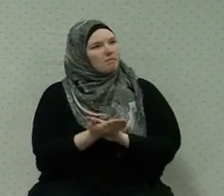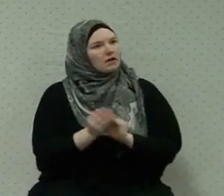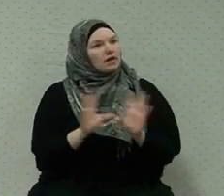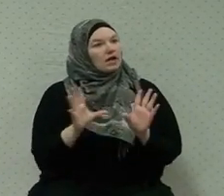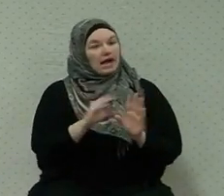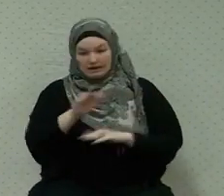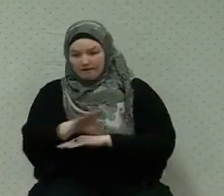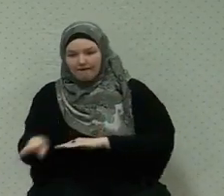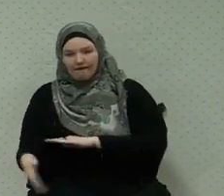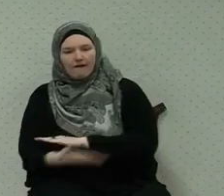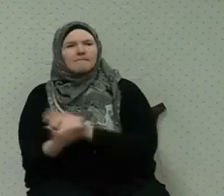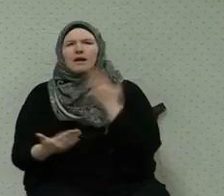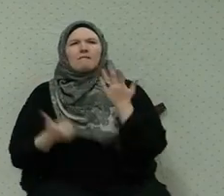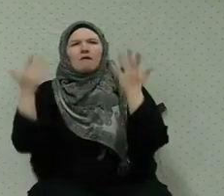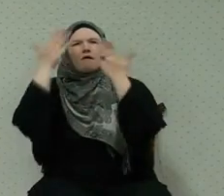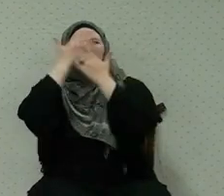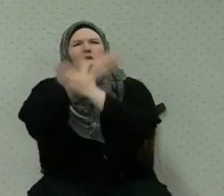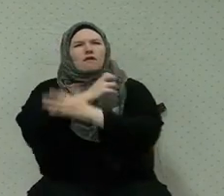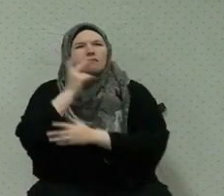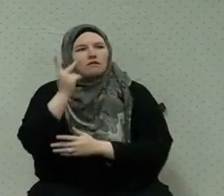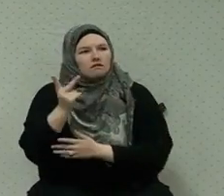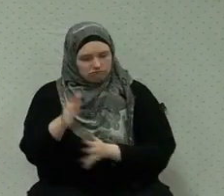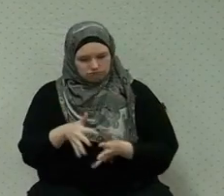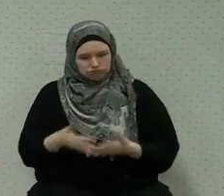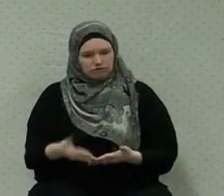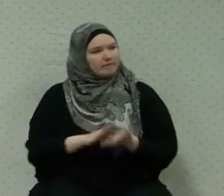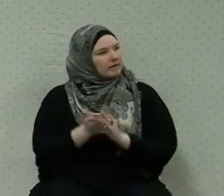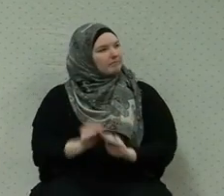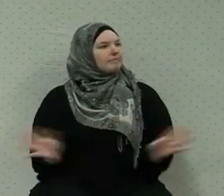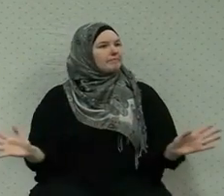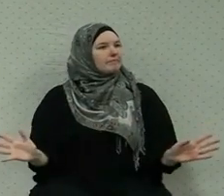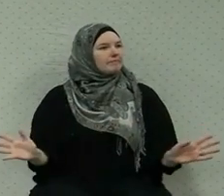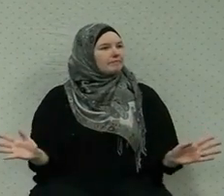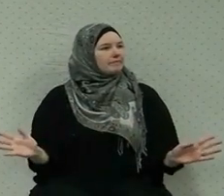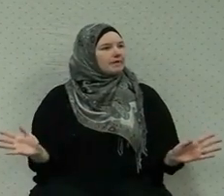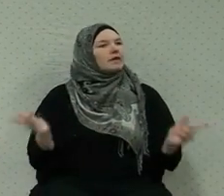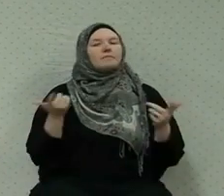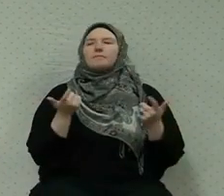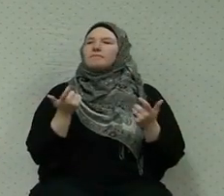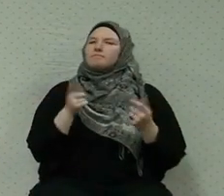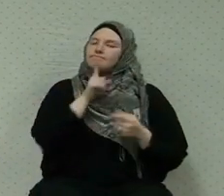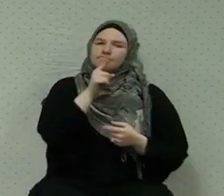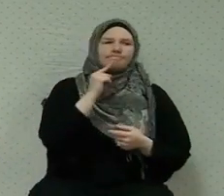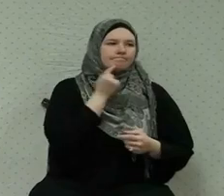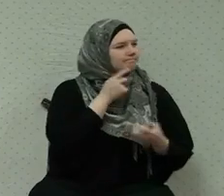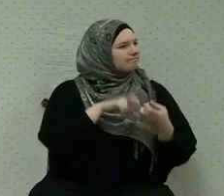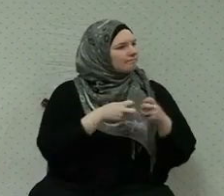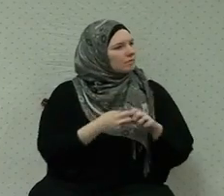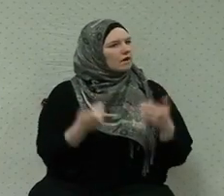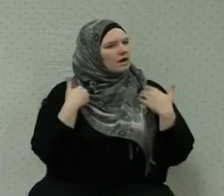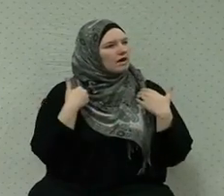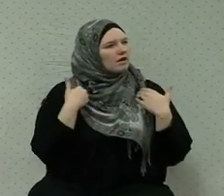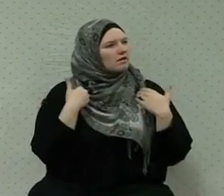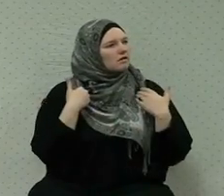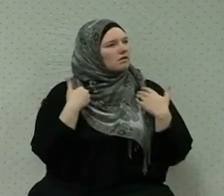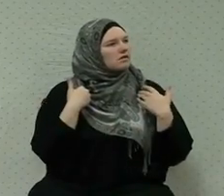It clarifies, mubayyinat. The biggest problem that we have is we are putting all types